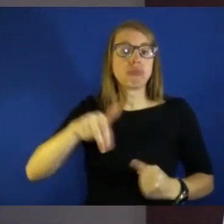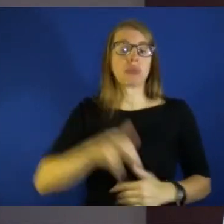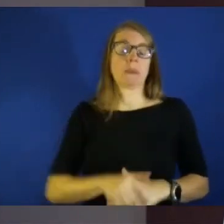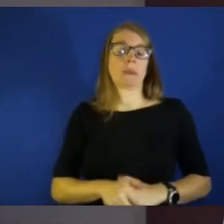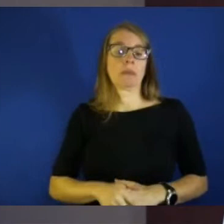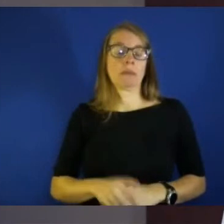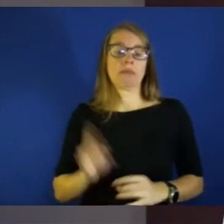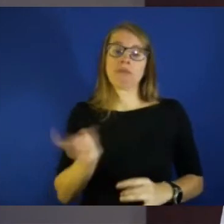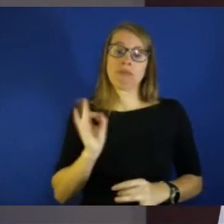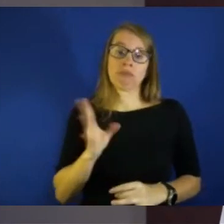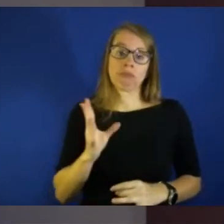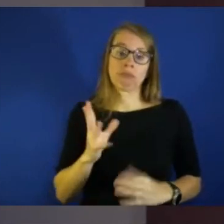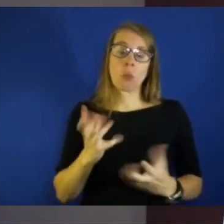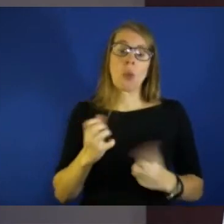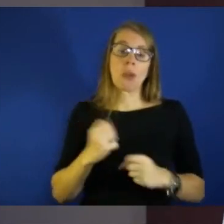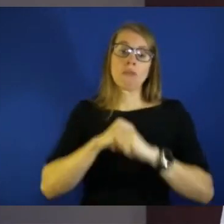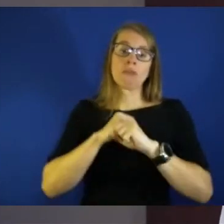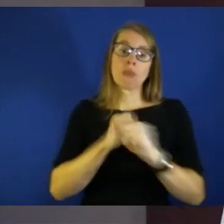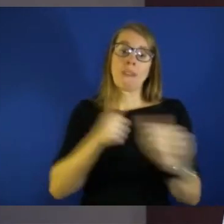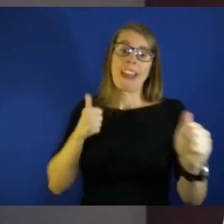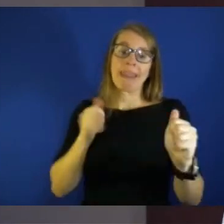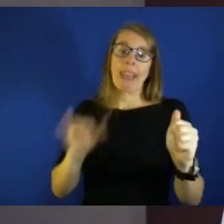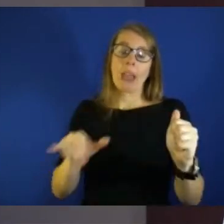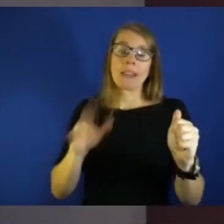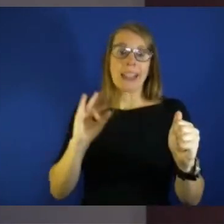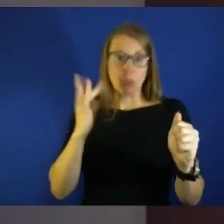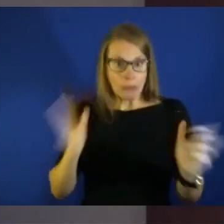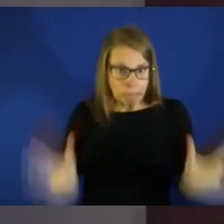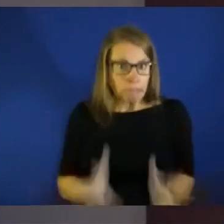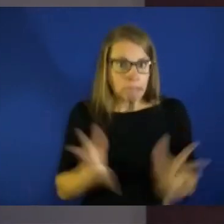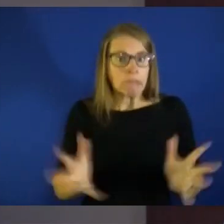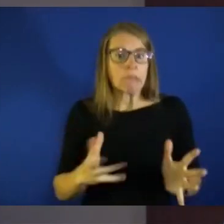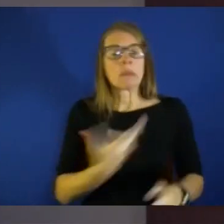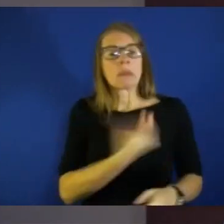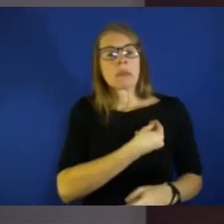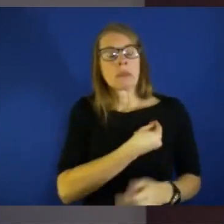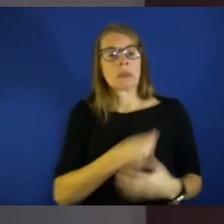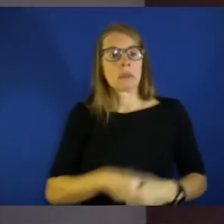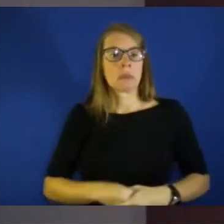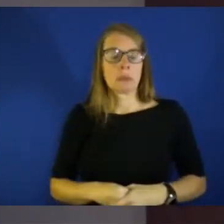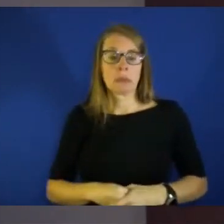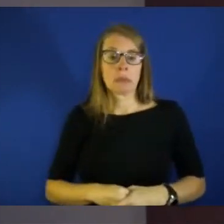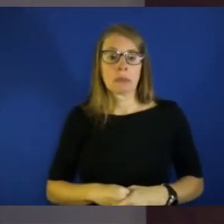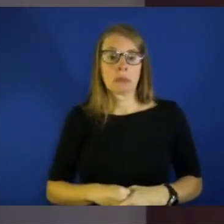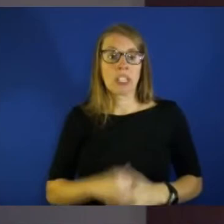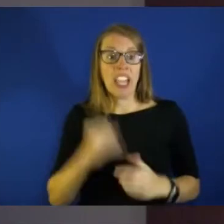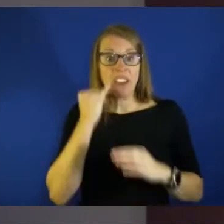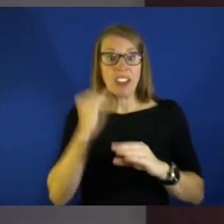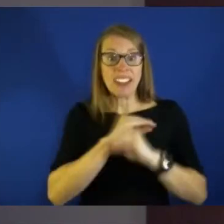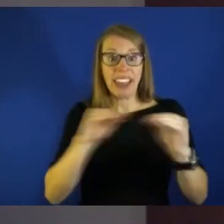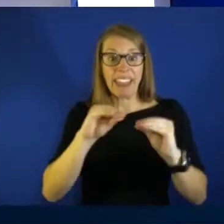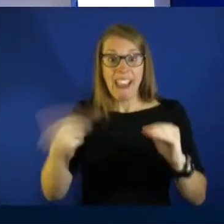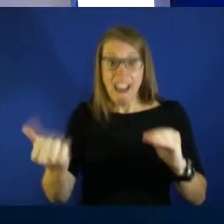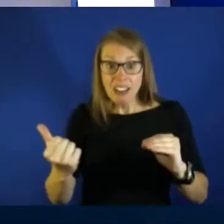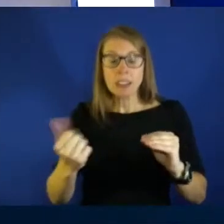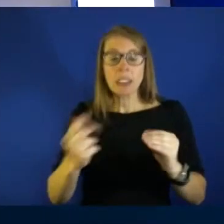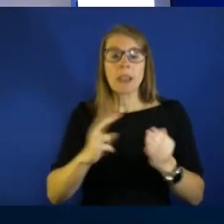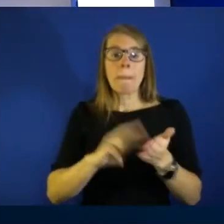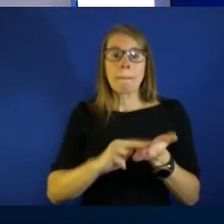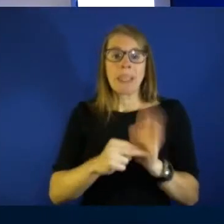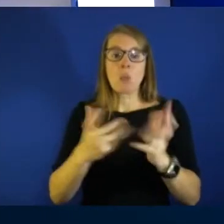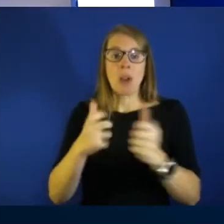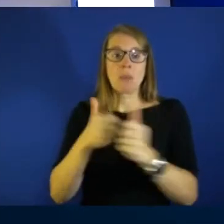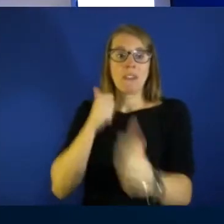want to prevent. That's why we're pushing vaccines. There's nothing else behind it. We want to prevent that sort of situation. Dr. Bahr shooting us